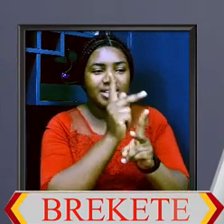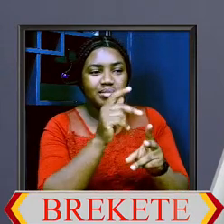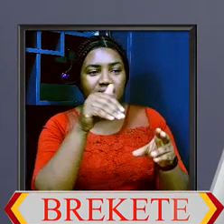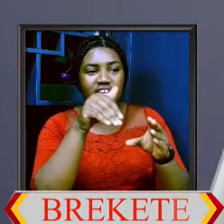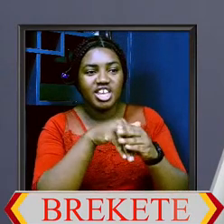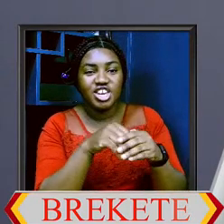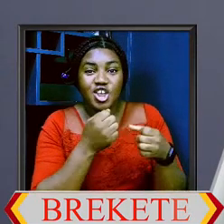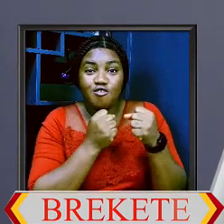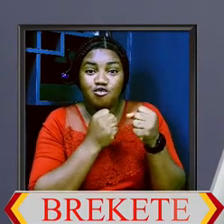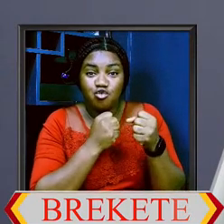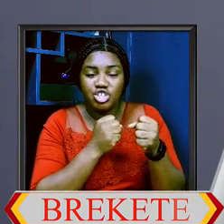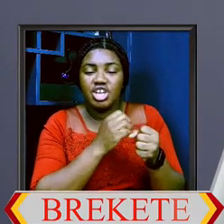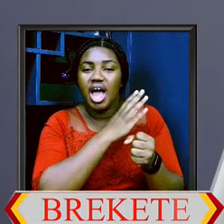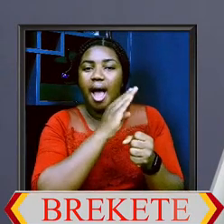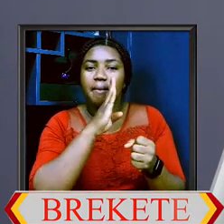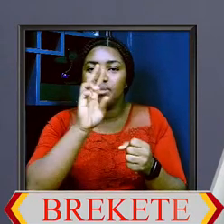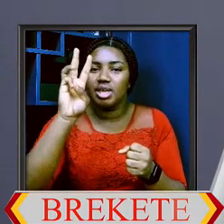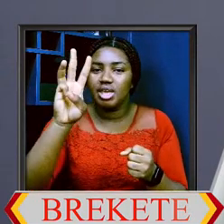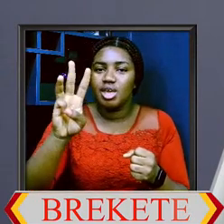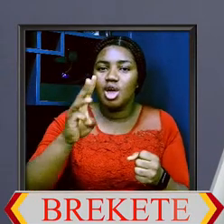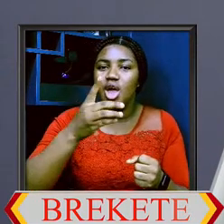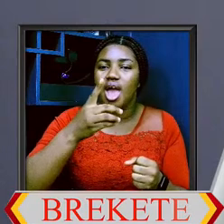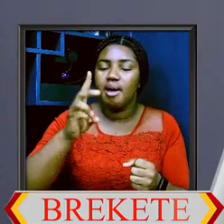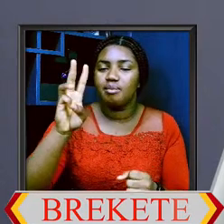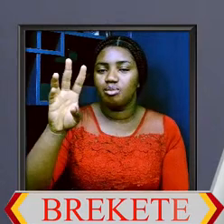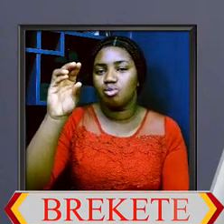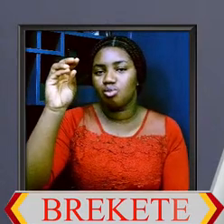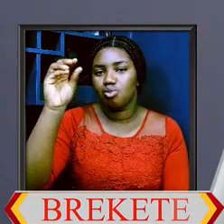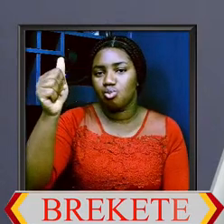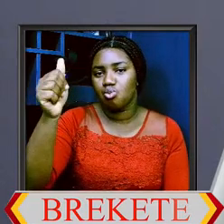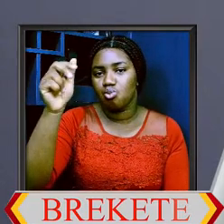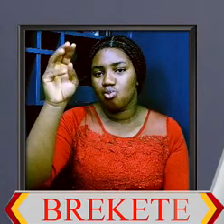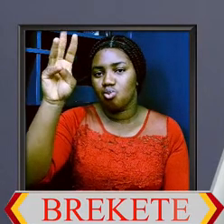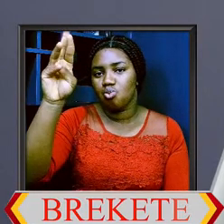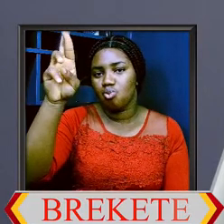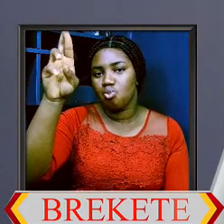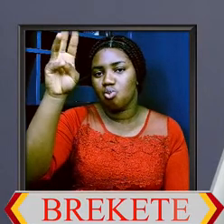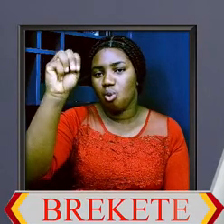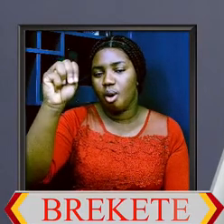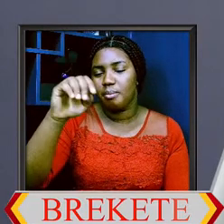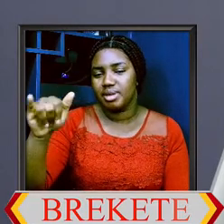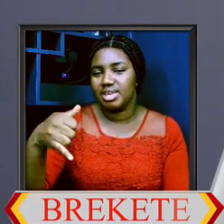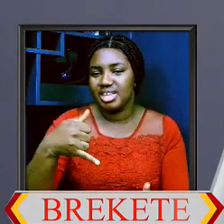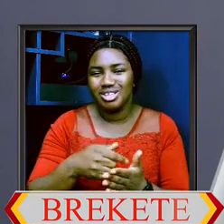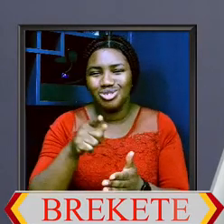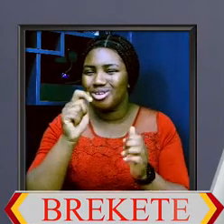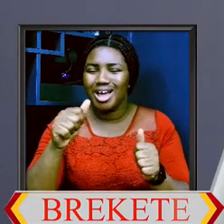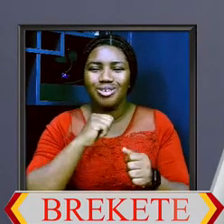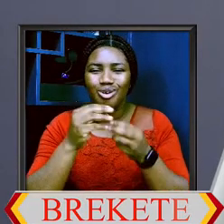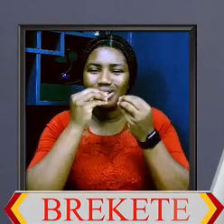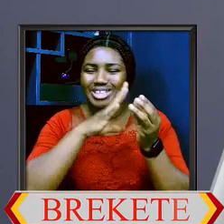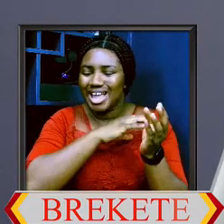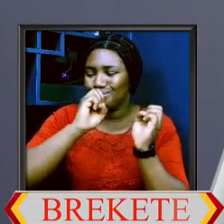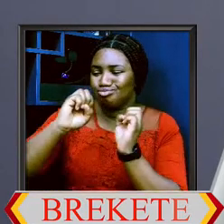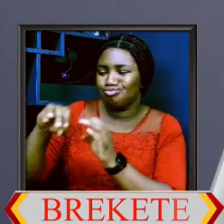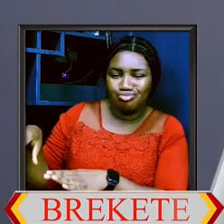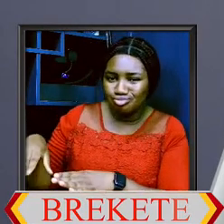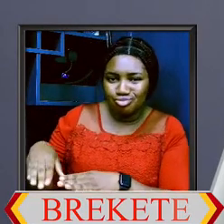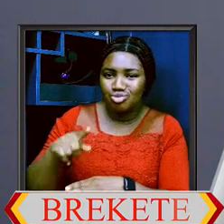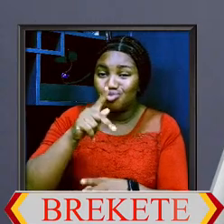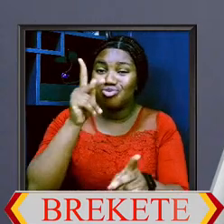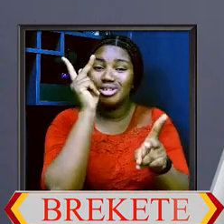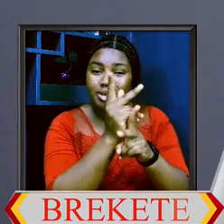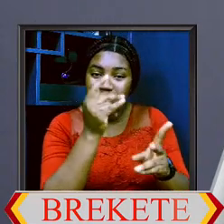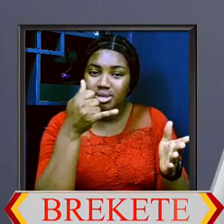inside one minut little little because you not eat anymore and throw away then